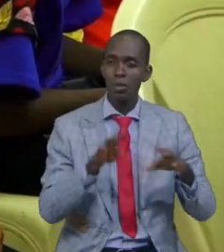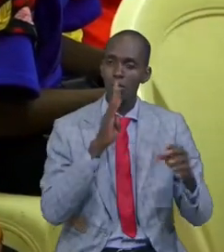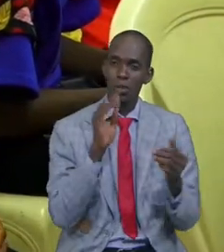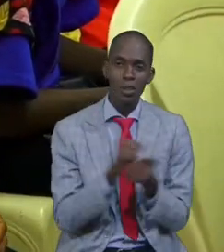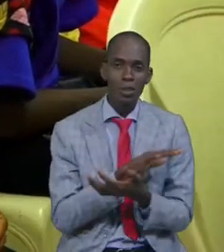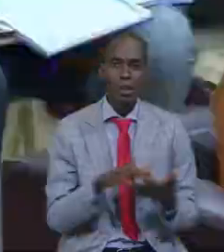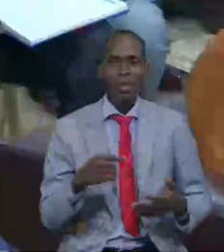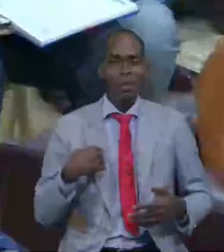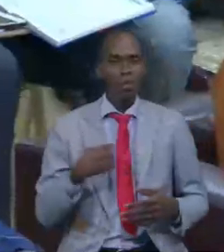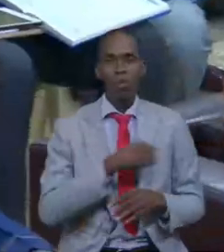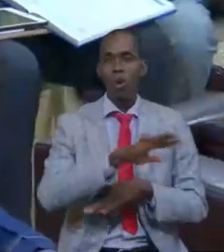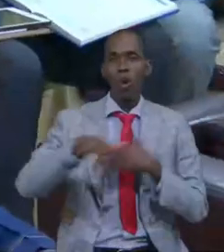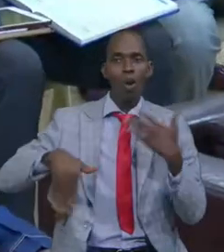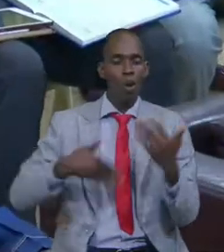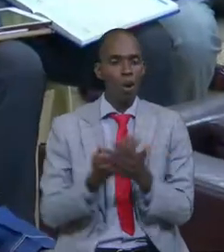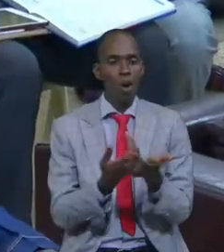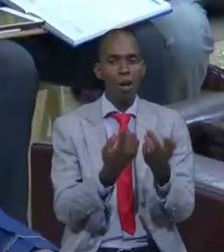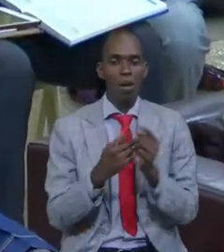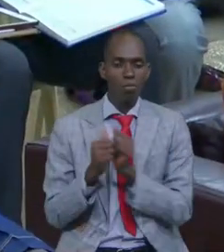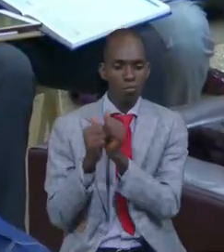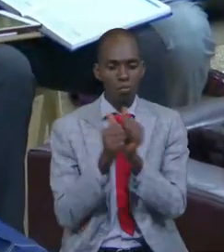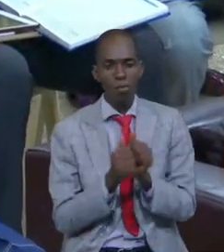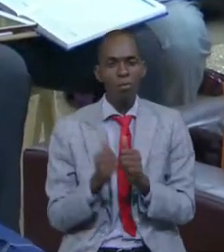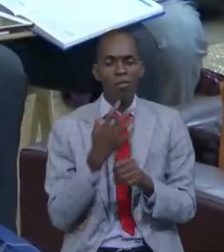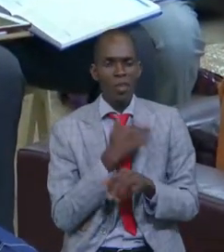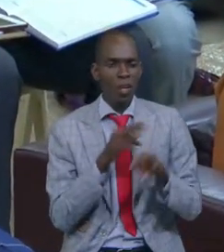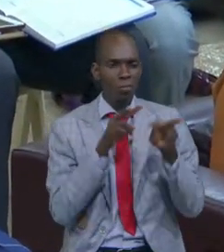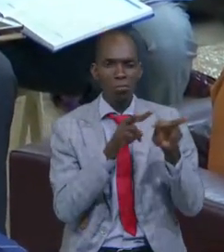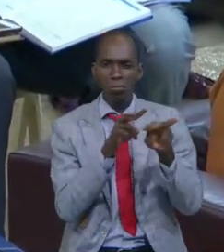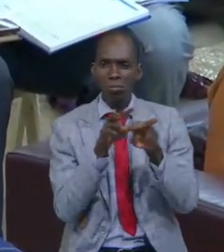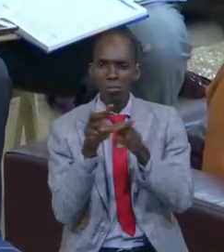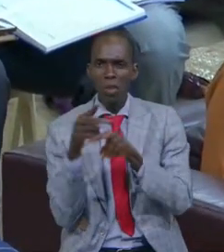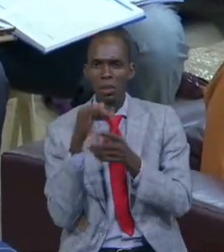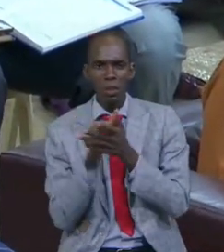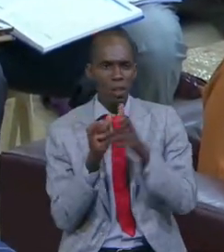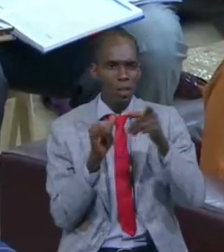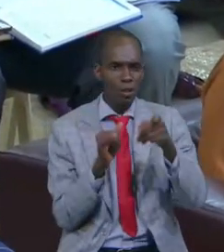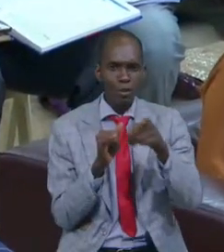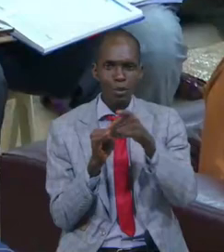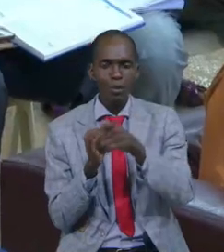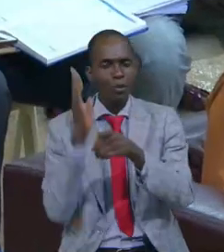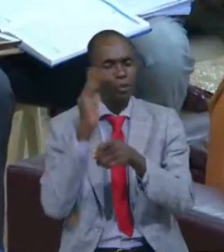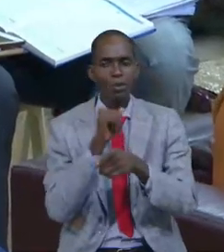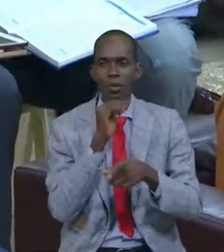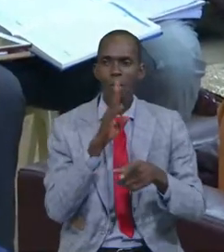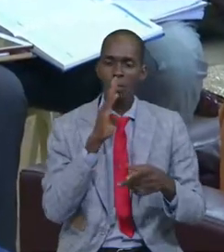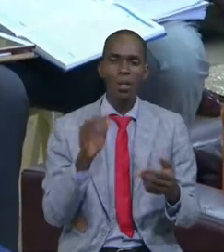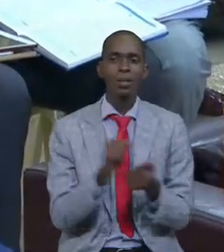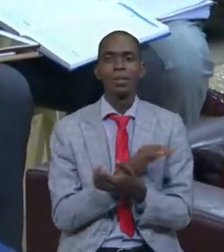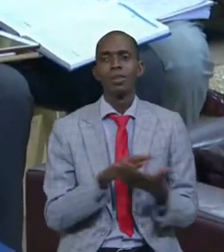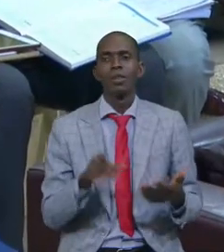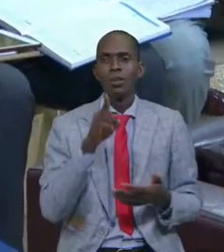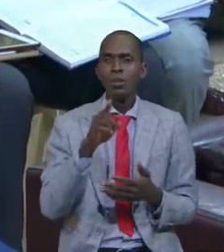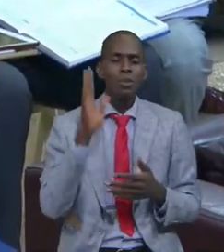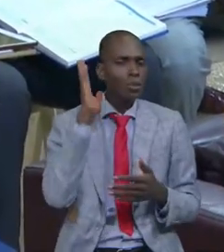we all come here together and we look at you and we say, you should not perish. You should say